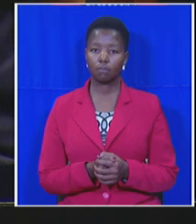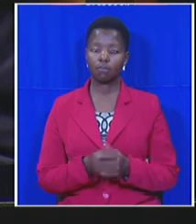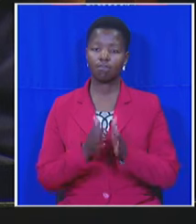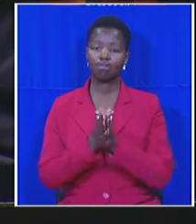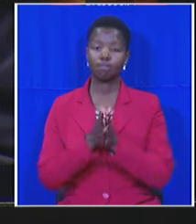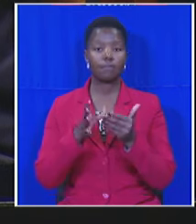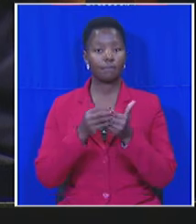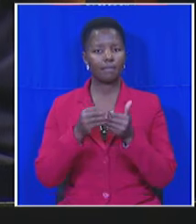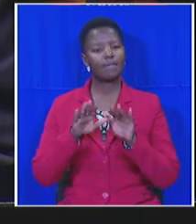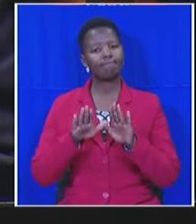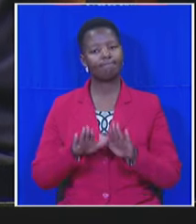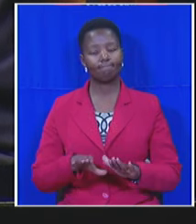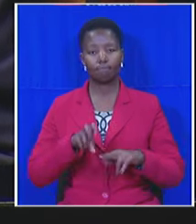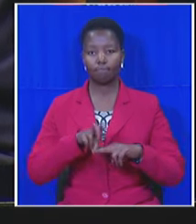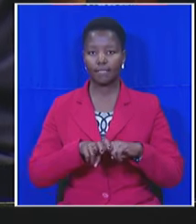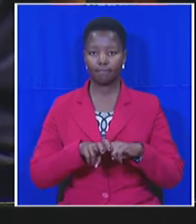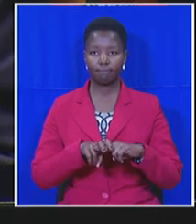Order, honorable members.